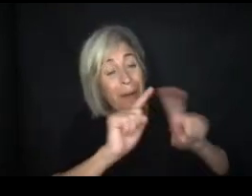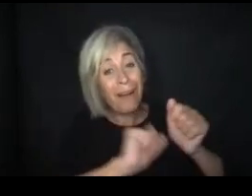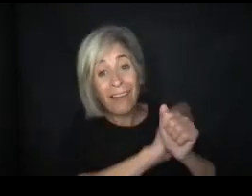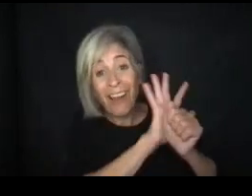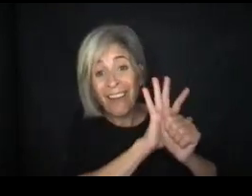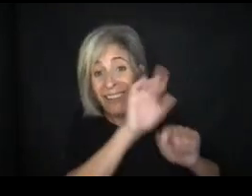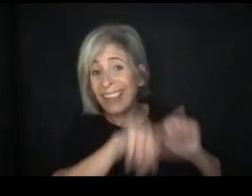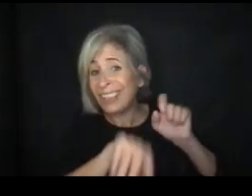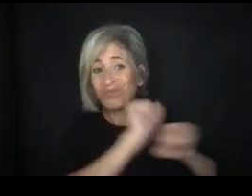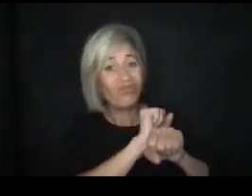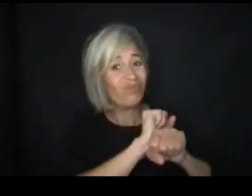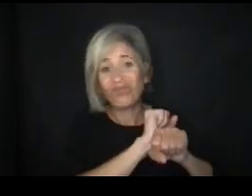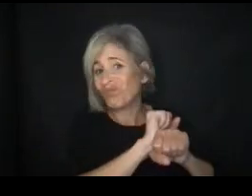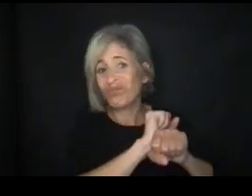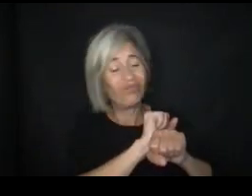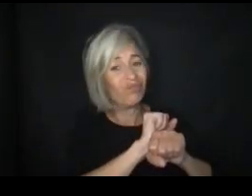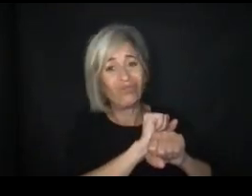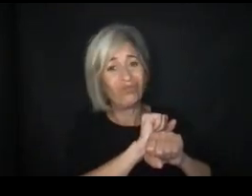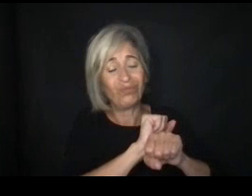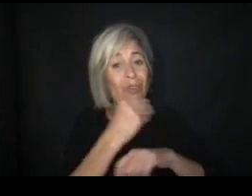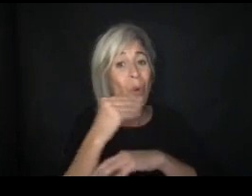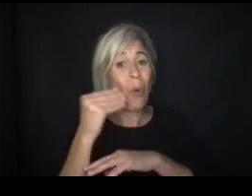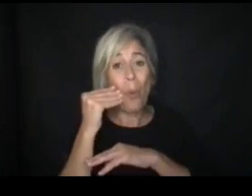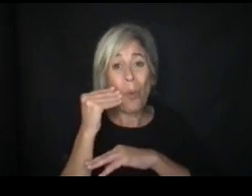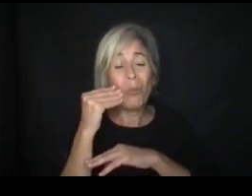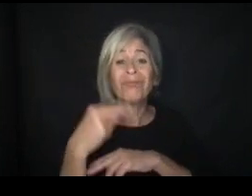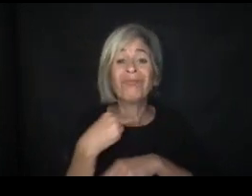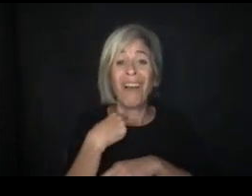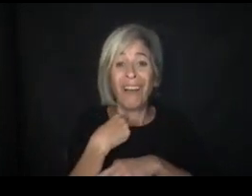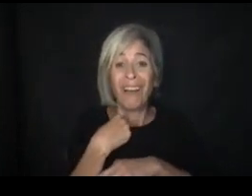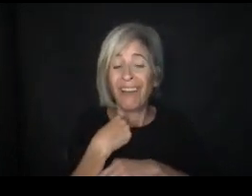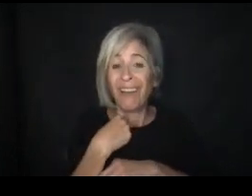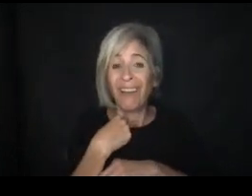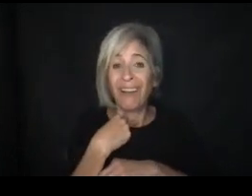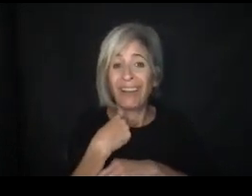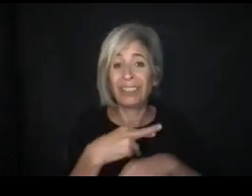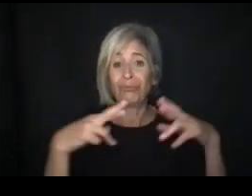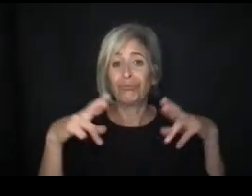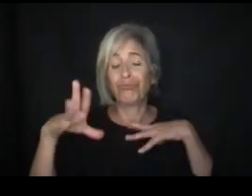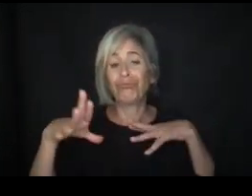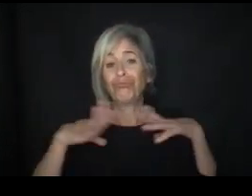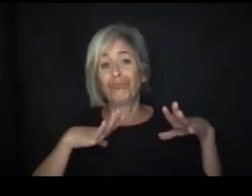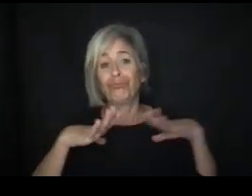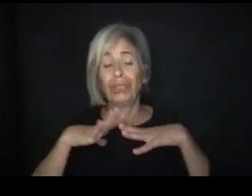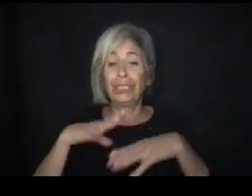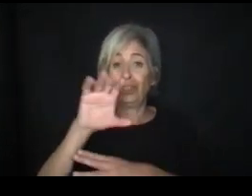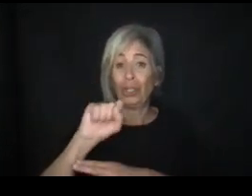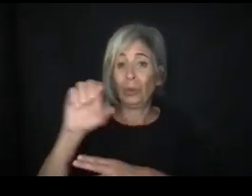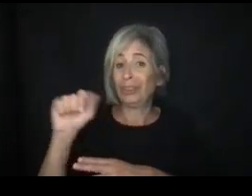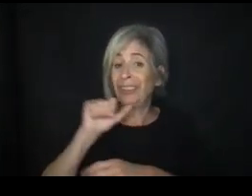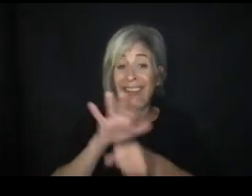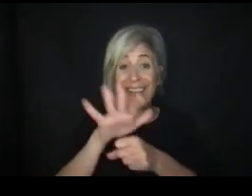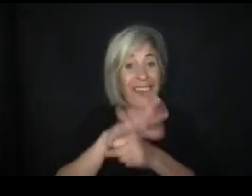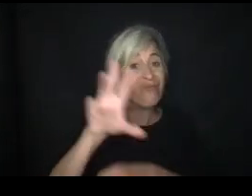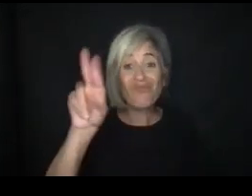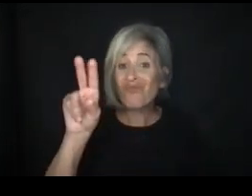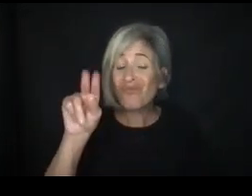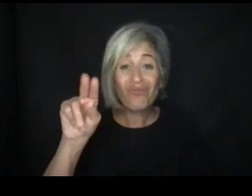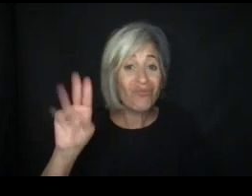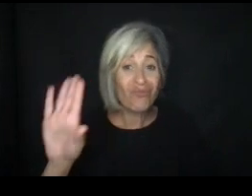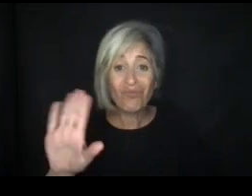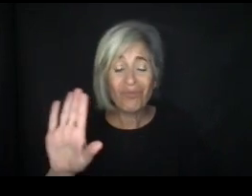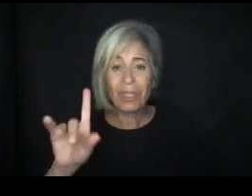can't work anymore. They're at home, they're homebound. Their retirement or their Social Security is not enough, We have one